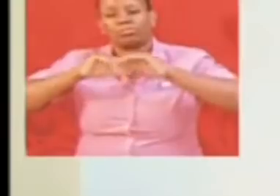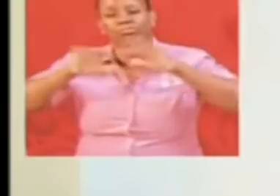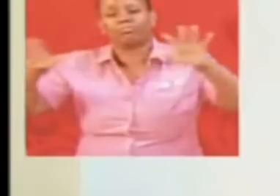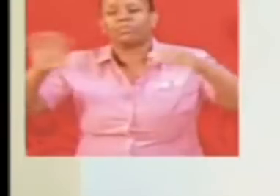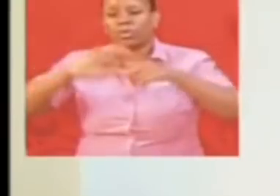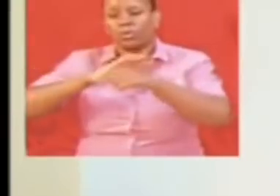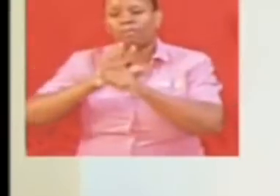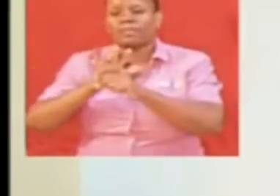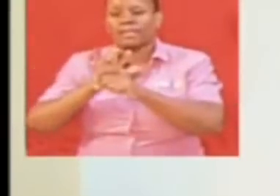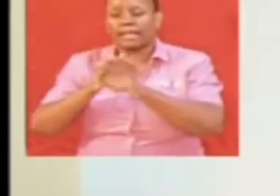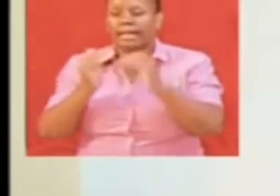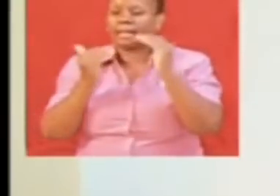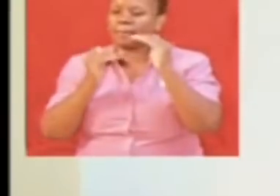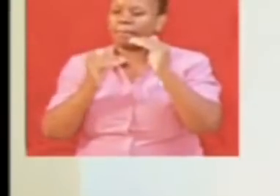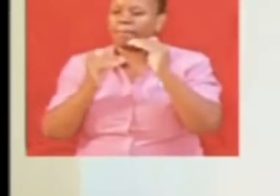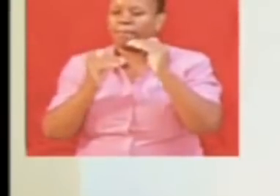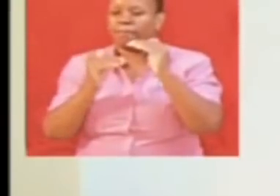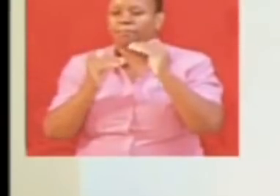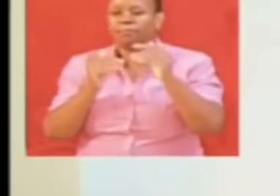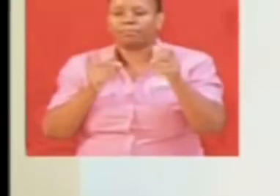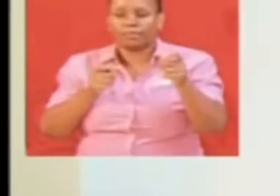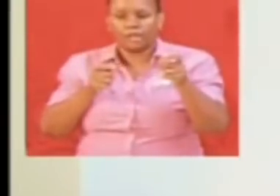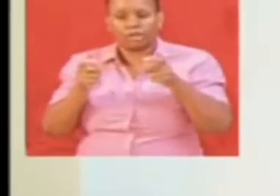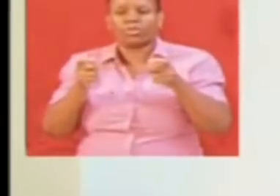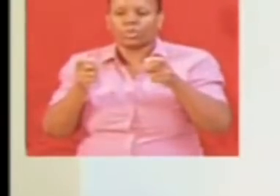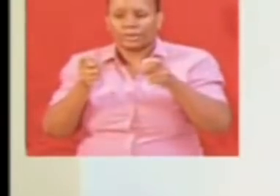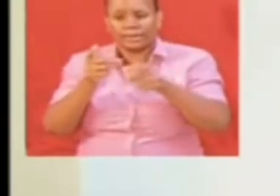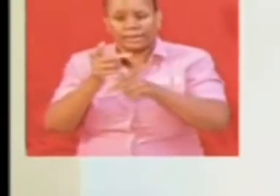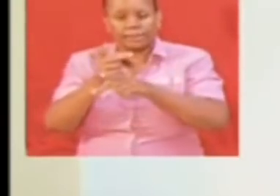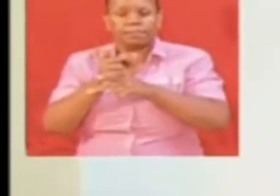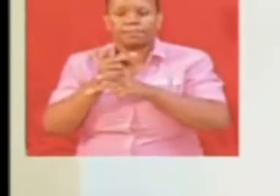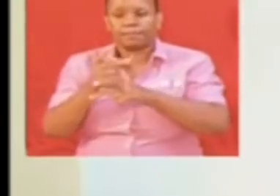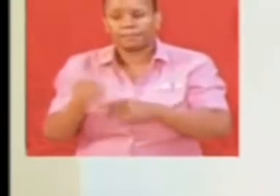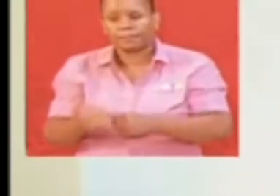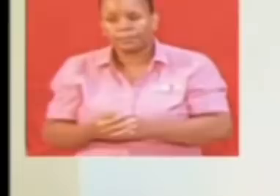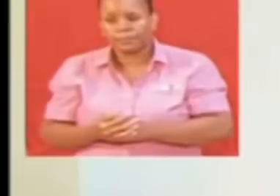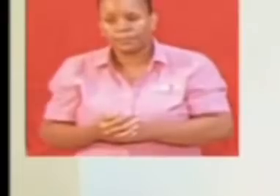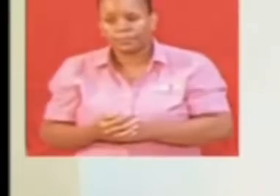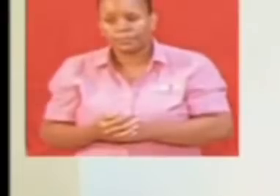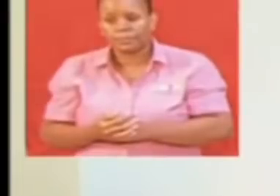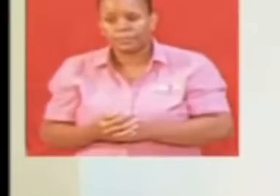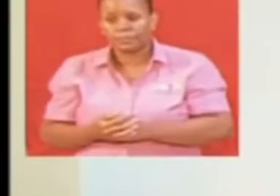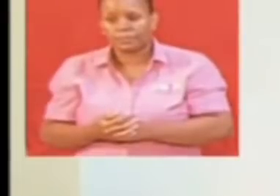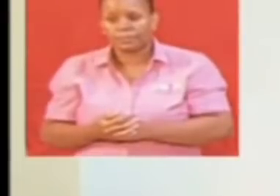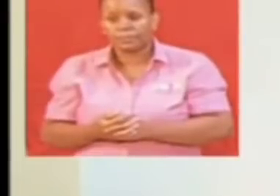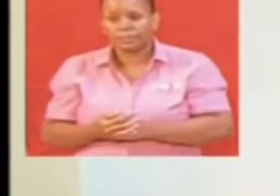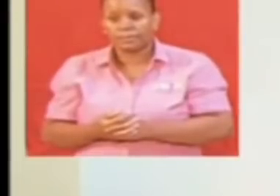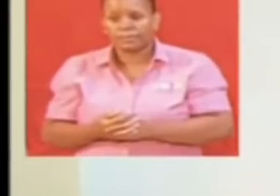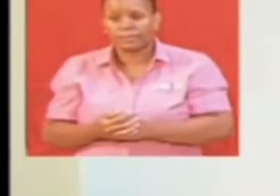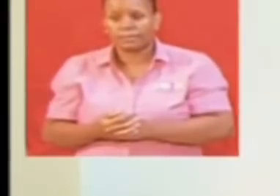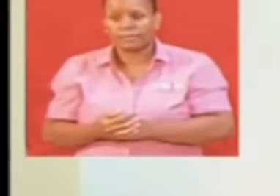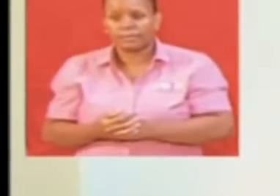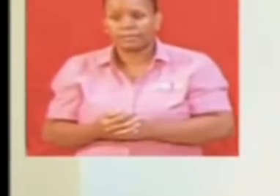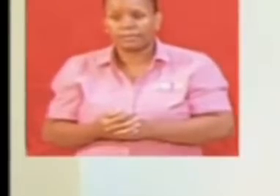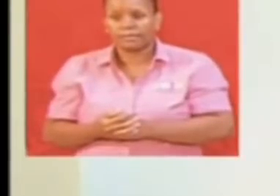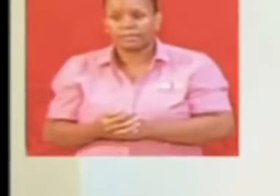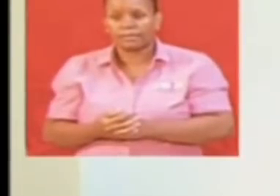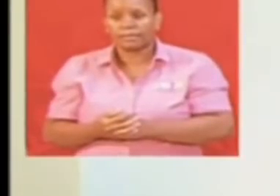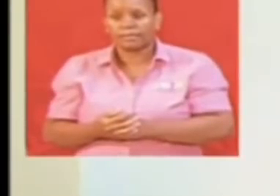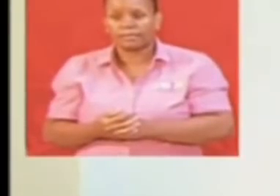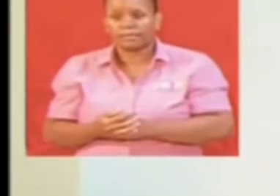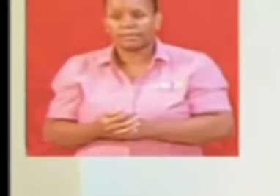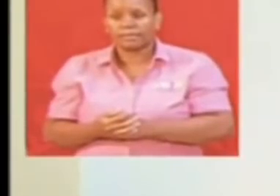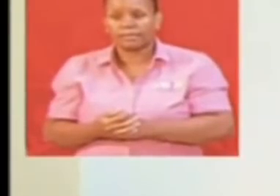more. And that's why the statistical evenness between men and women and those people in the